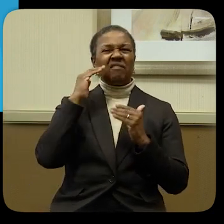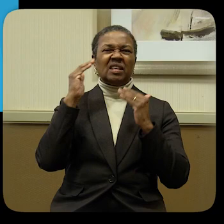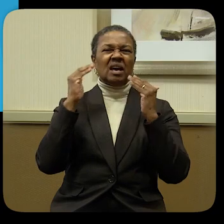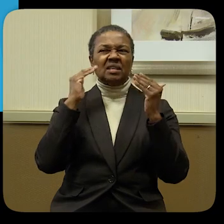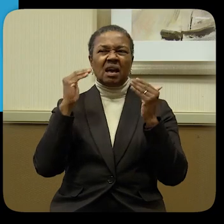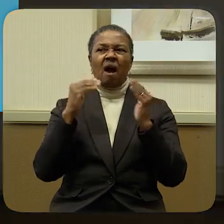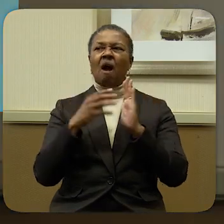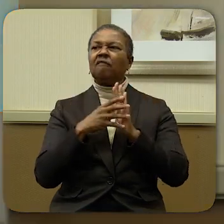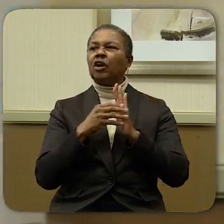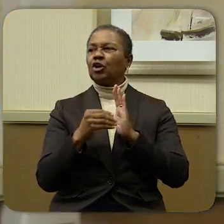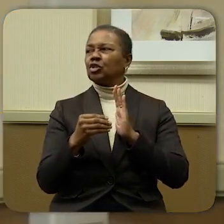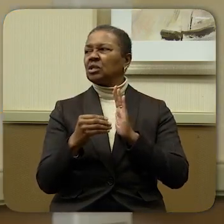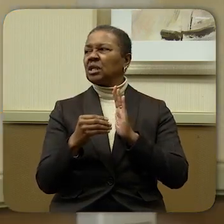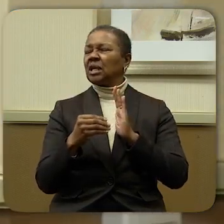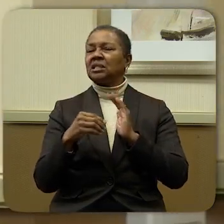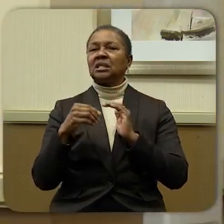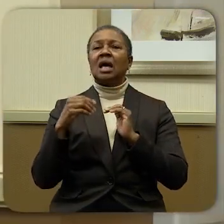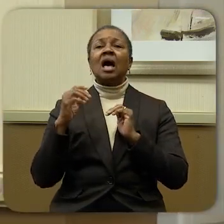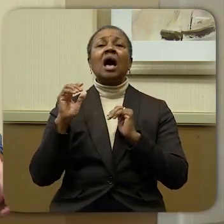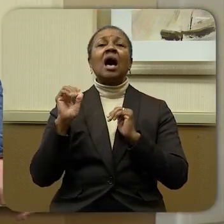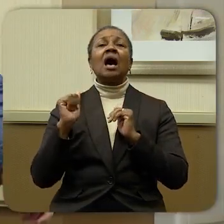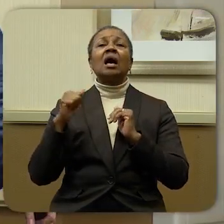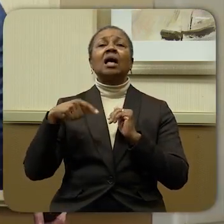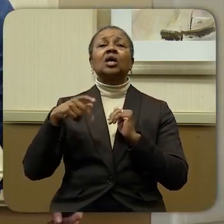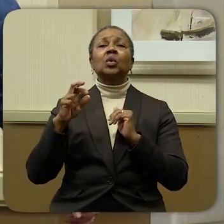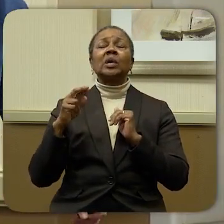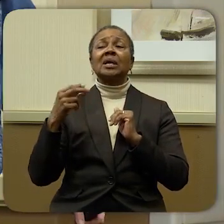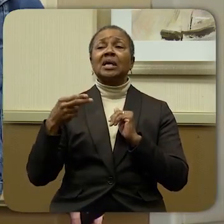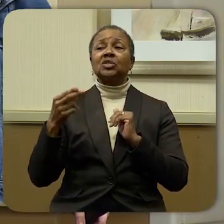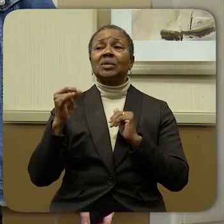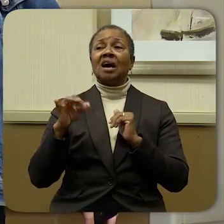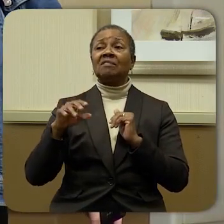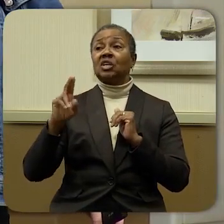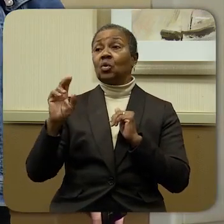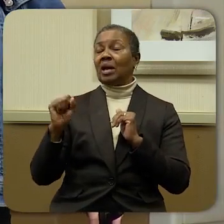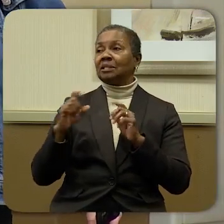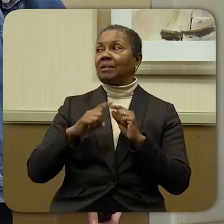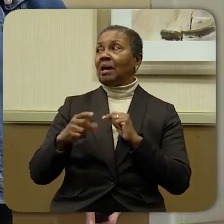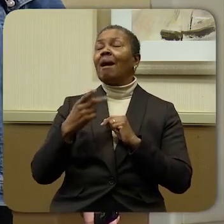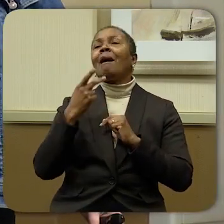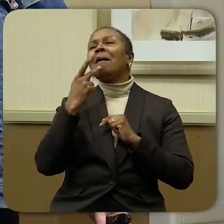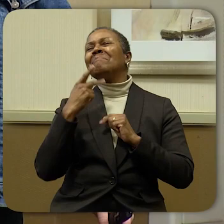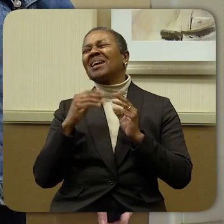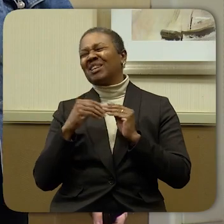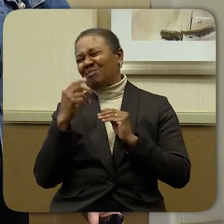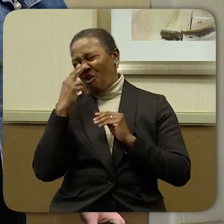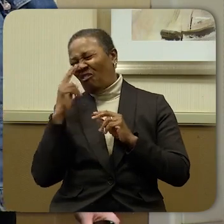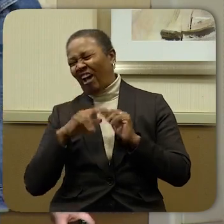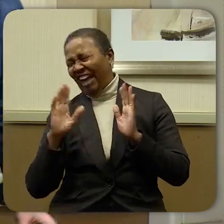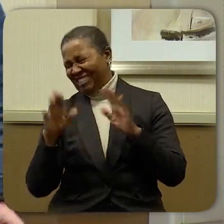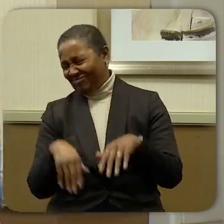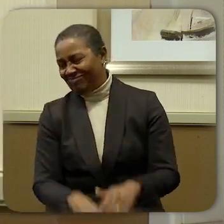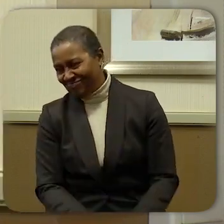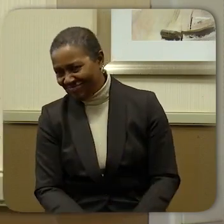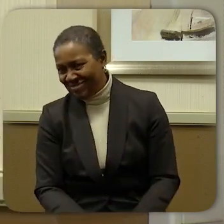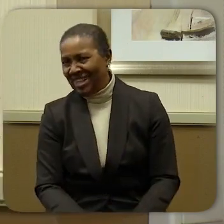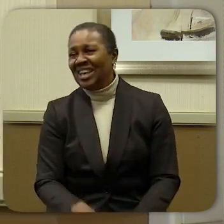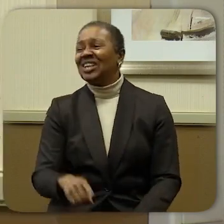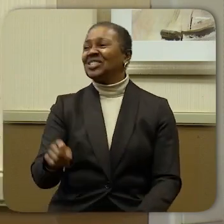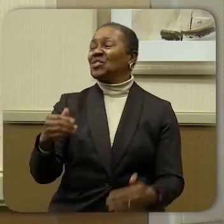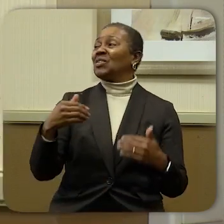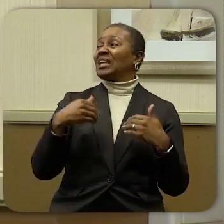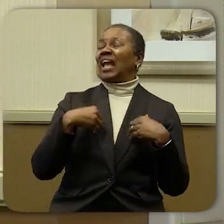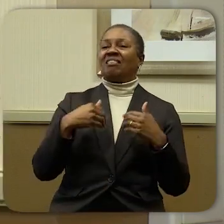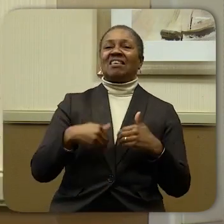version here. It's A Queer History of the United States. But like pink is more fun, right? So get the young adult version. And